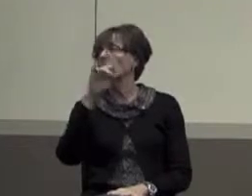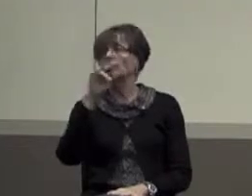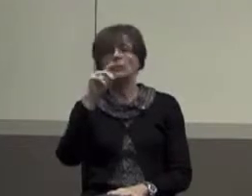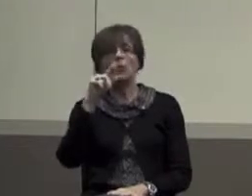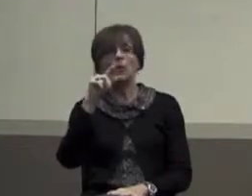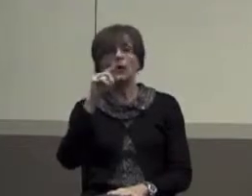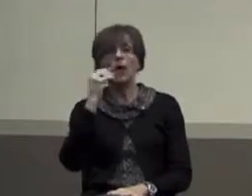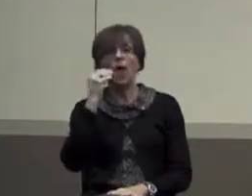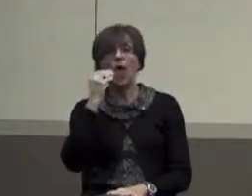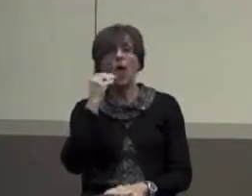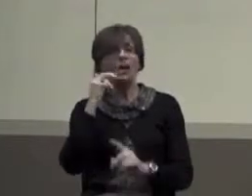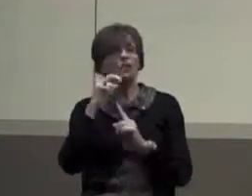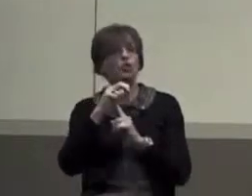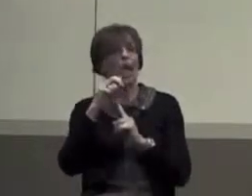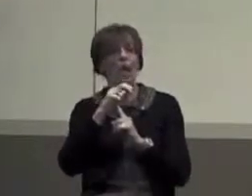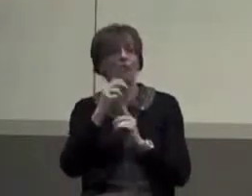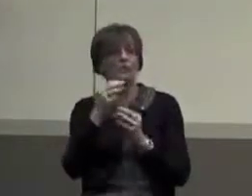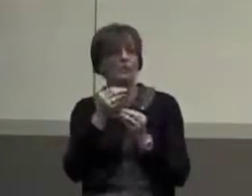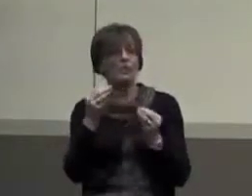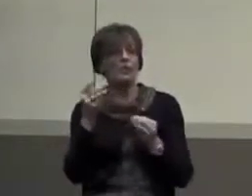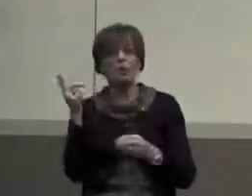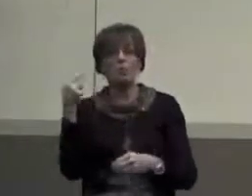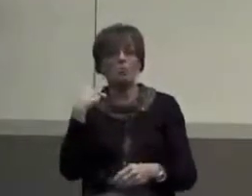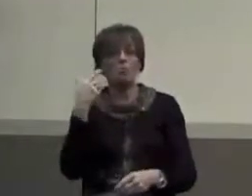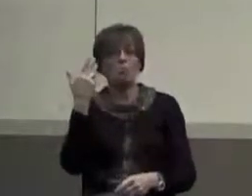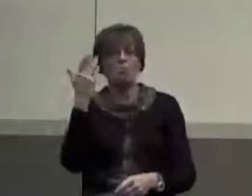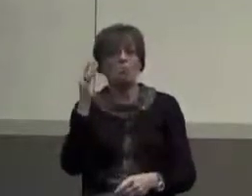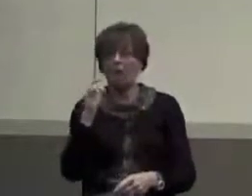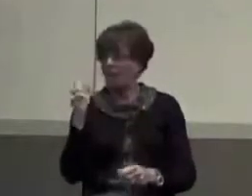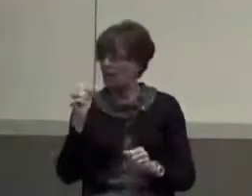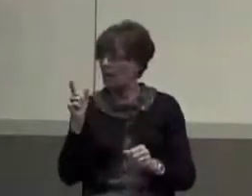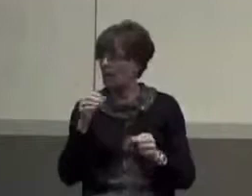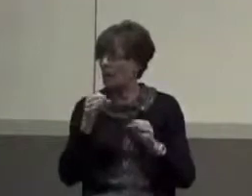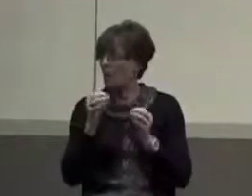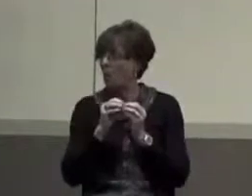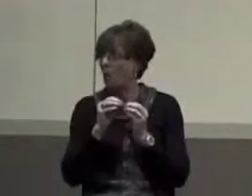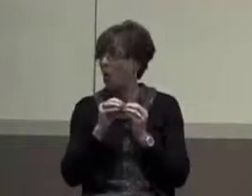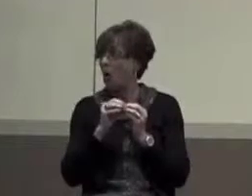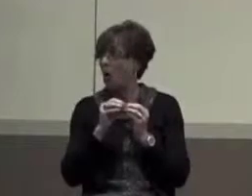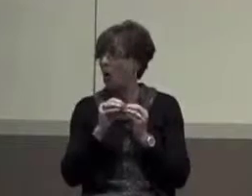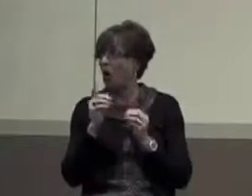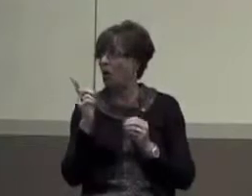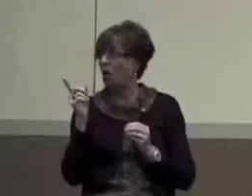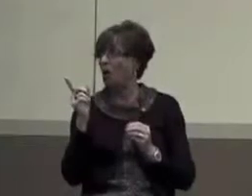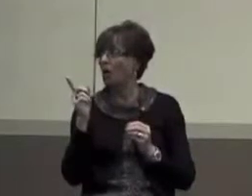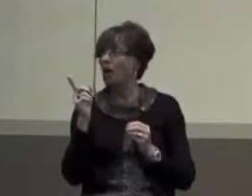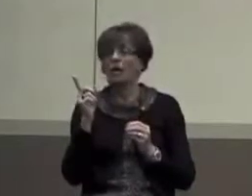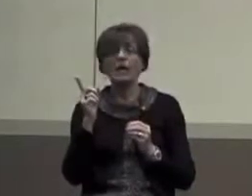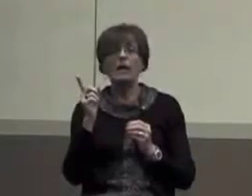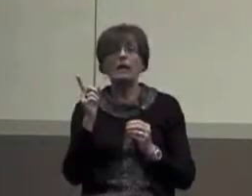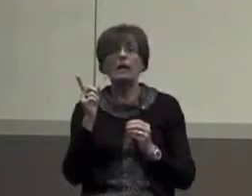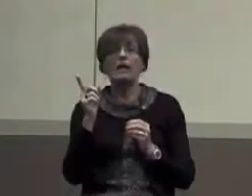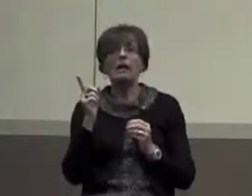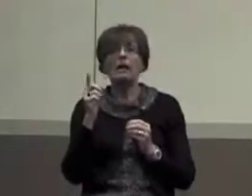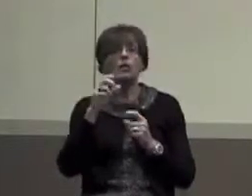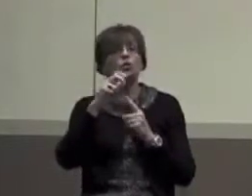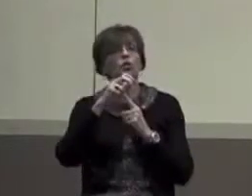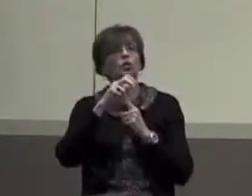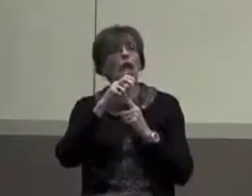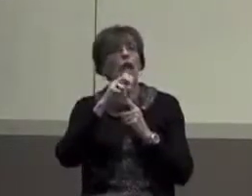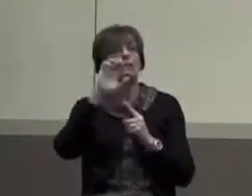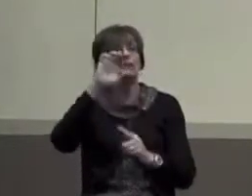I don't know that material. Can you tell me more about it? Sure. It's CHAMP stands